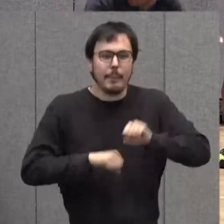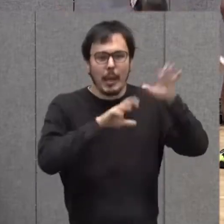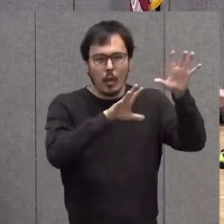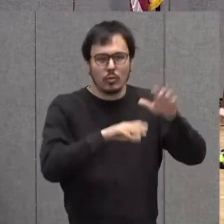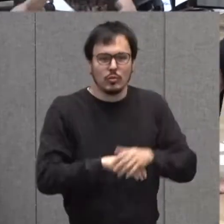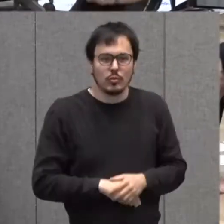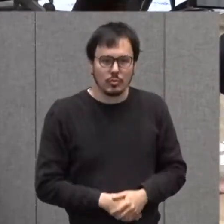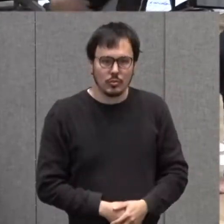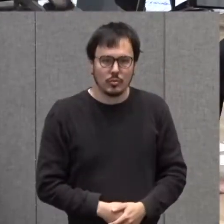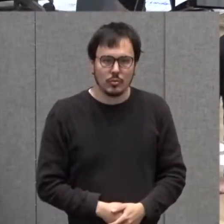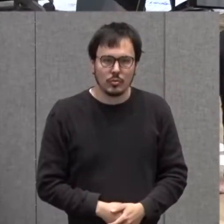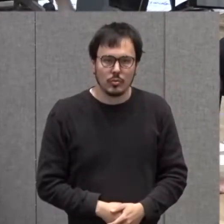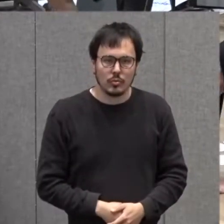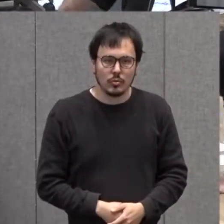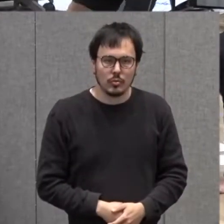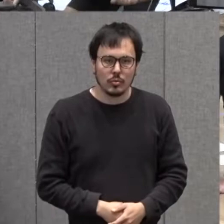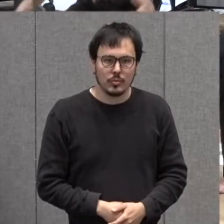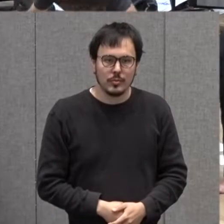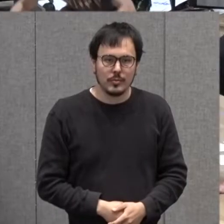ya.